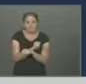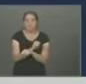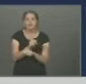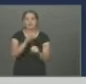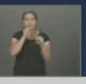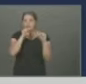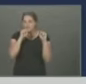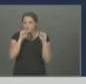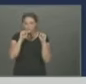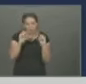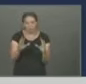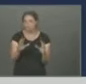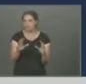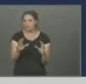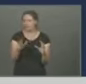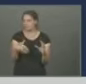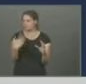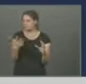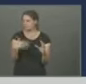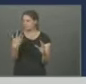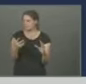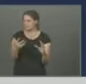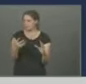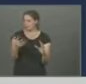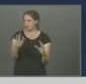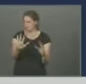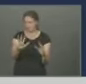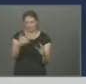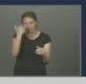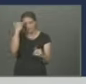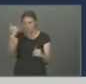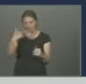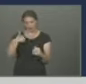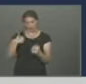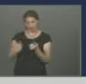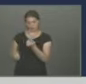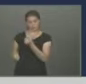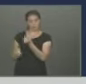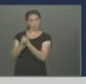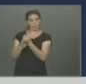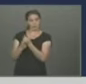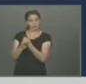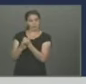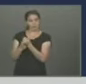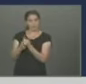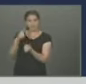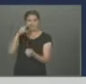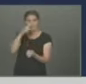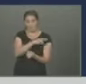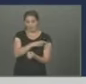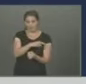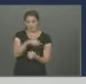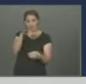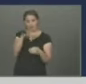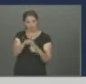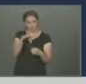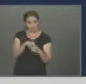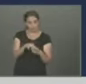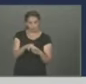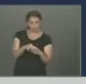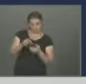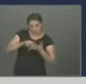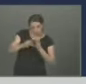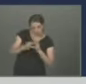the idea that I would have ever supported, ever did support, a fake electors plot. Nothing. There's